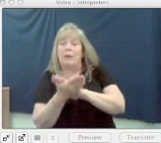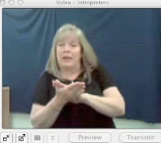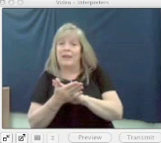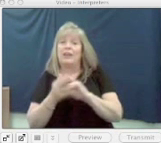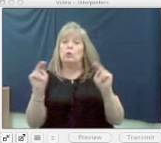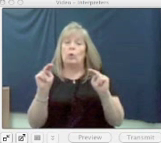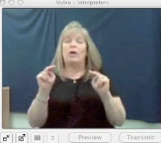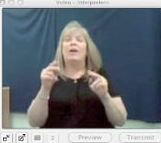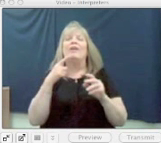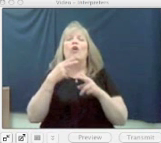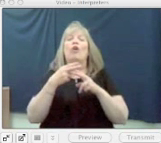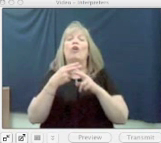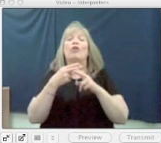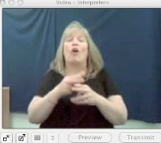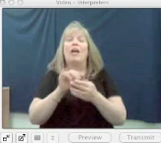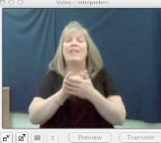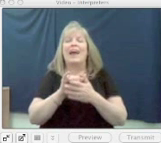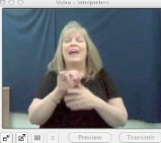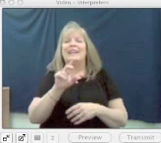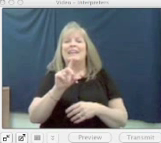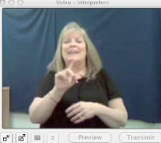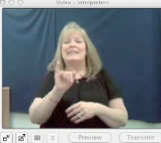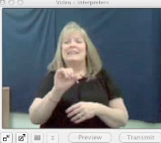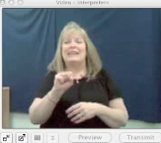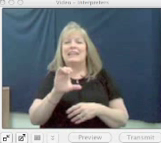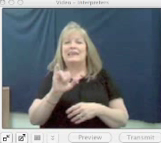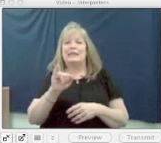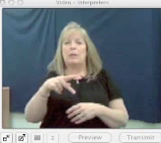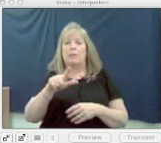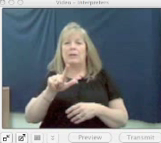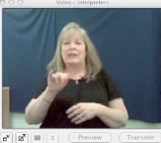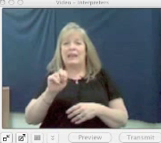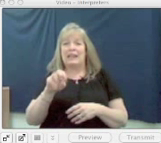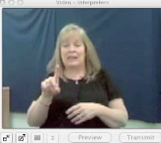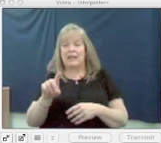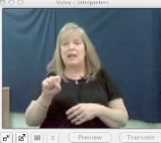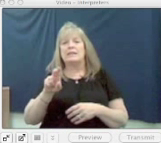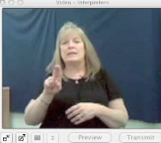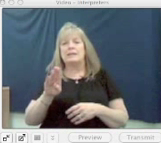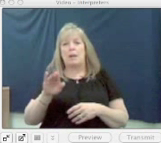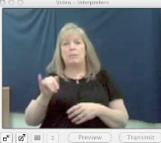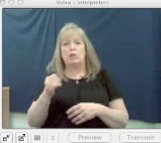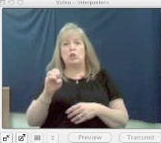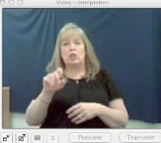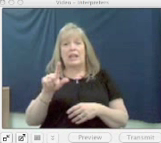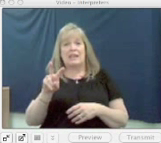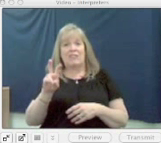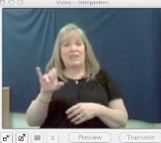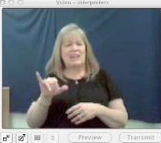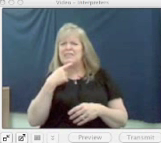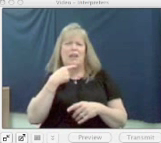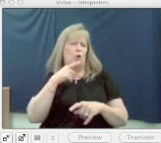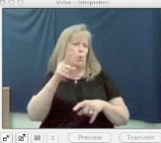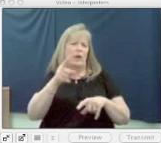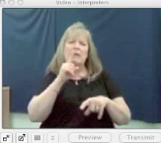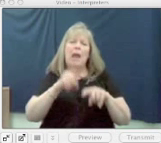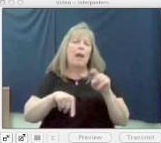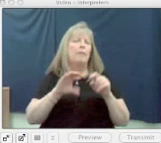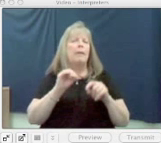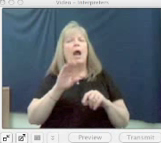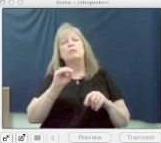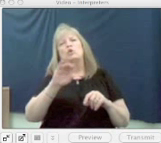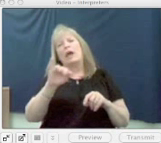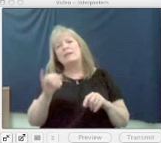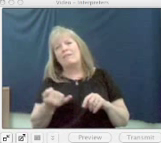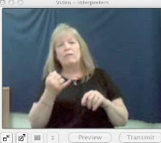disciplined subjectivity. He agrees that there's no such thing as objectivity, that there's no such thing as neutrality, but that we can be